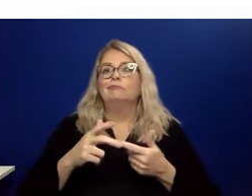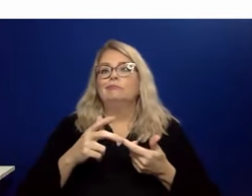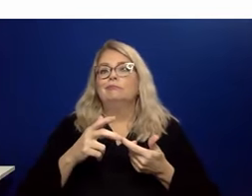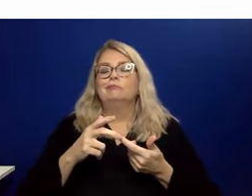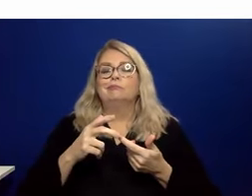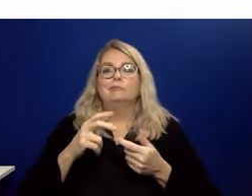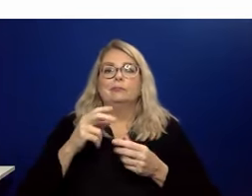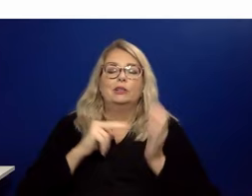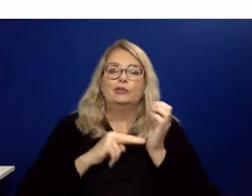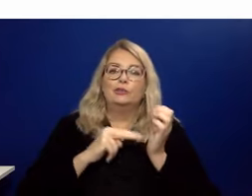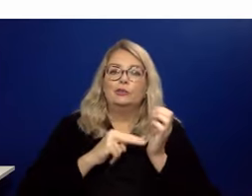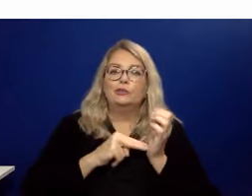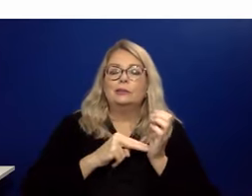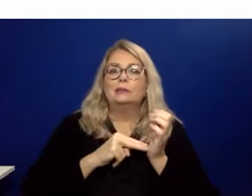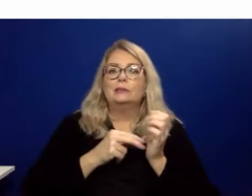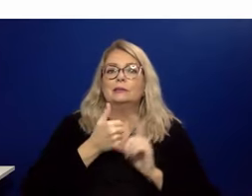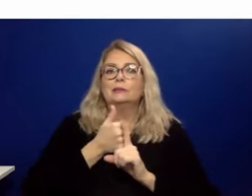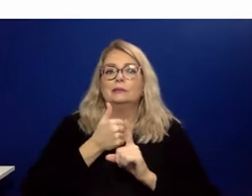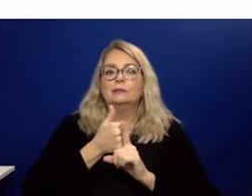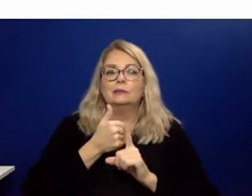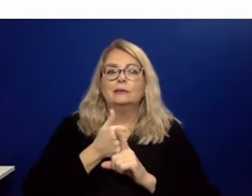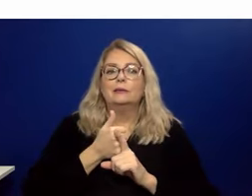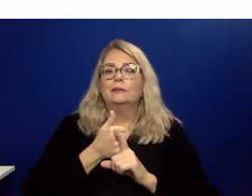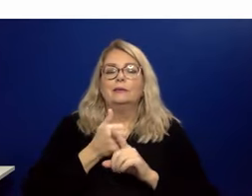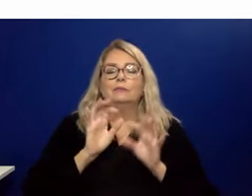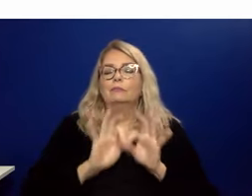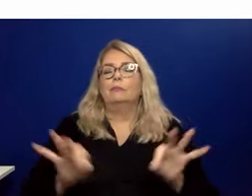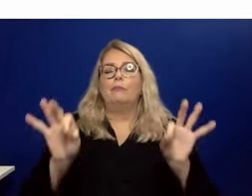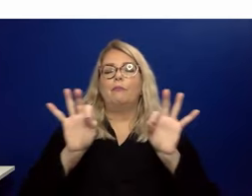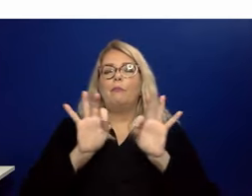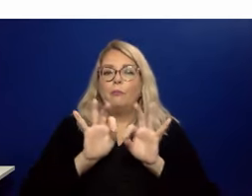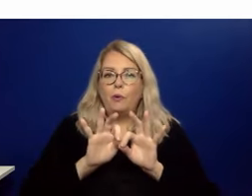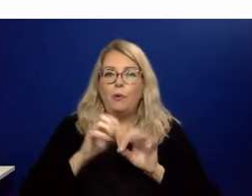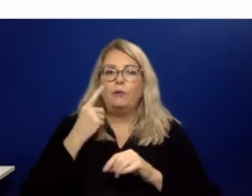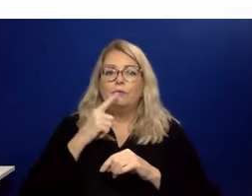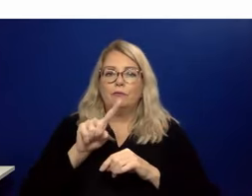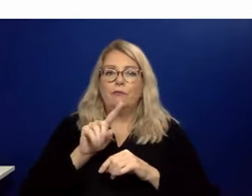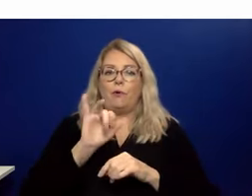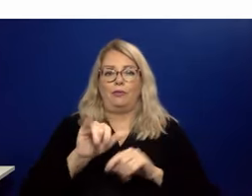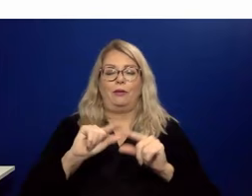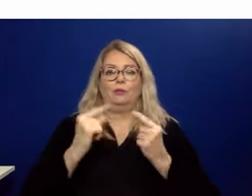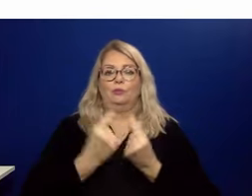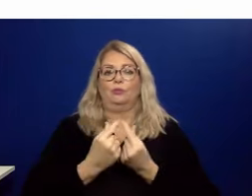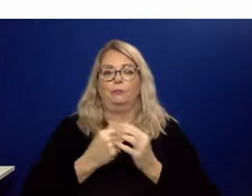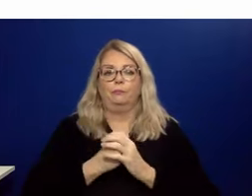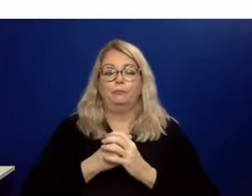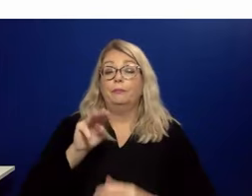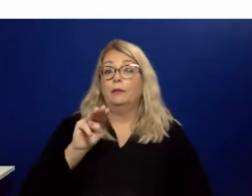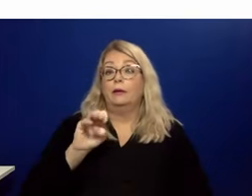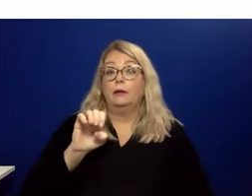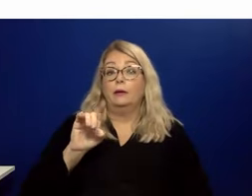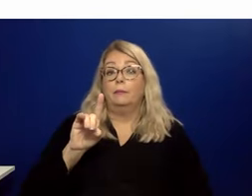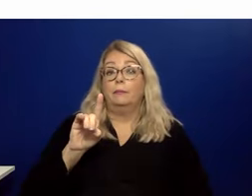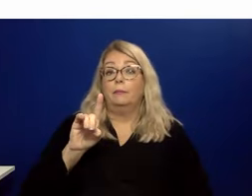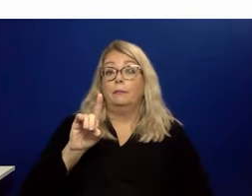are actually so critical to these patients' needs. Medicare has a